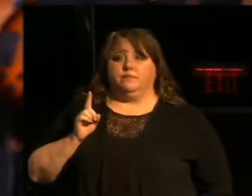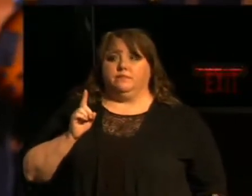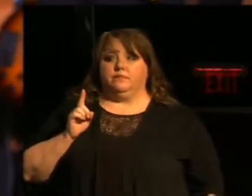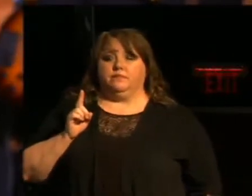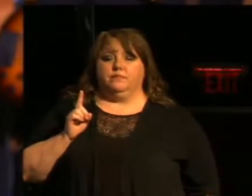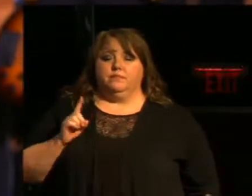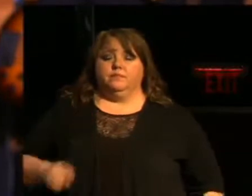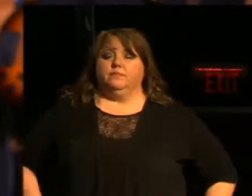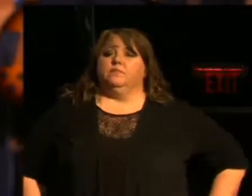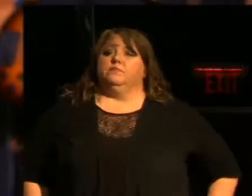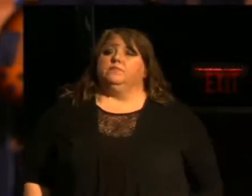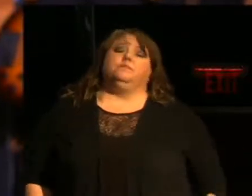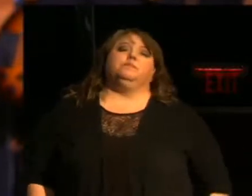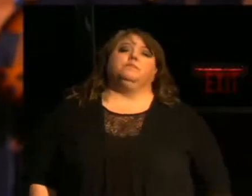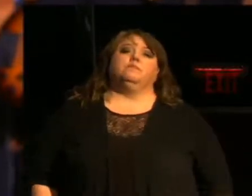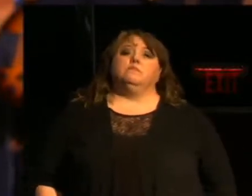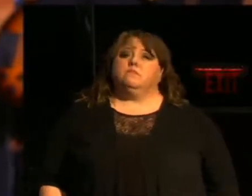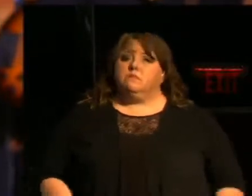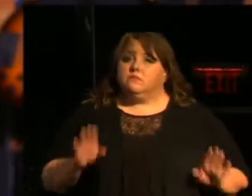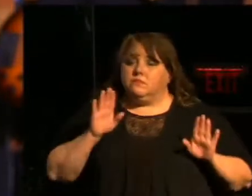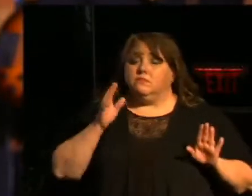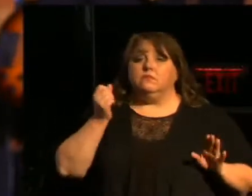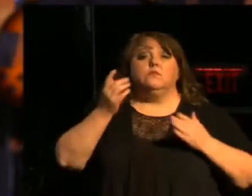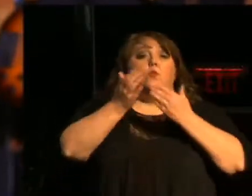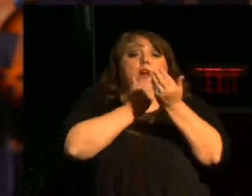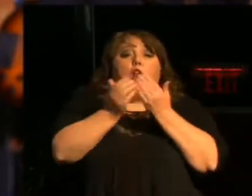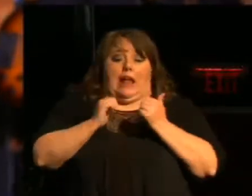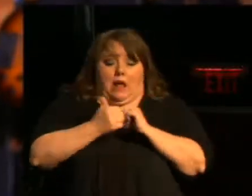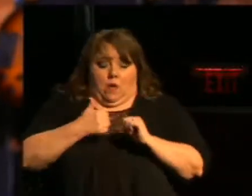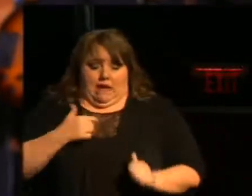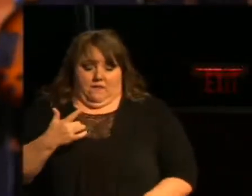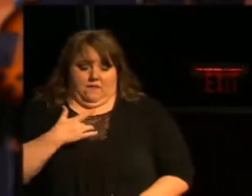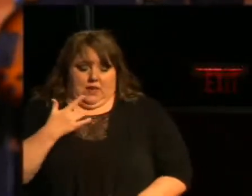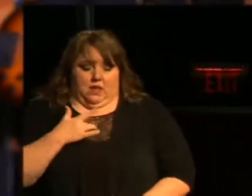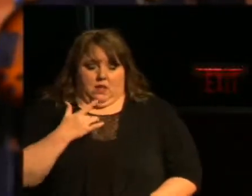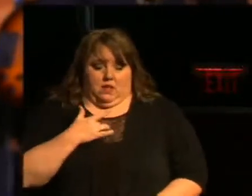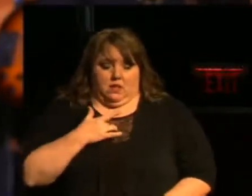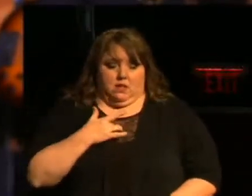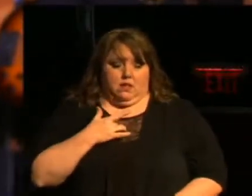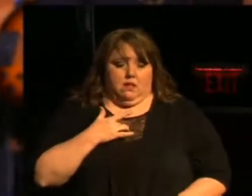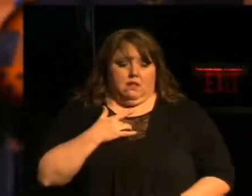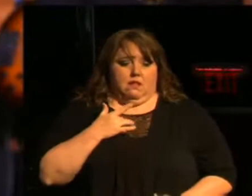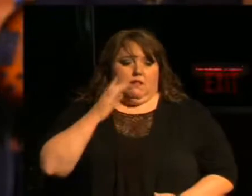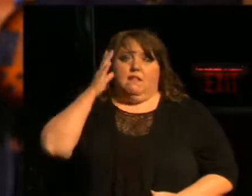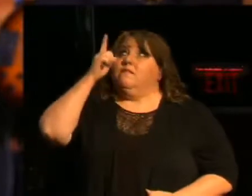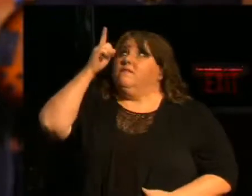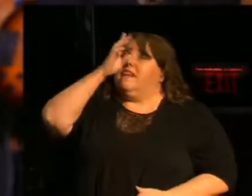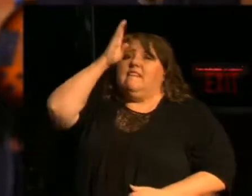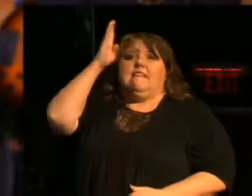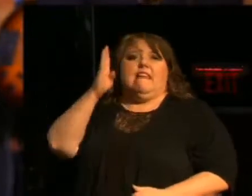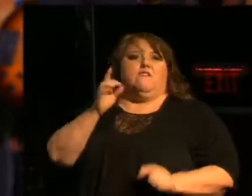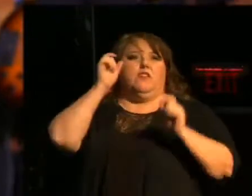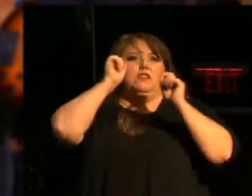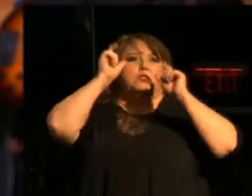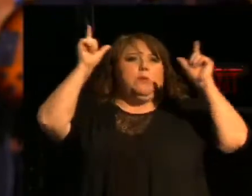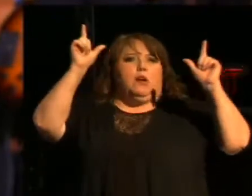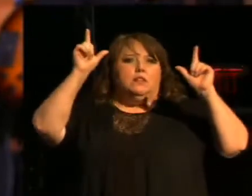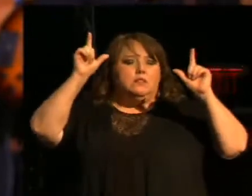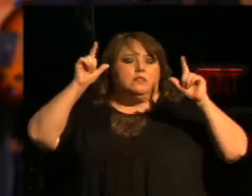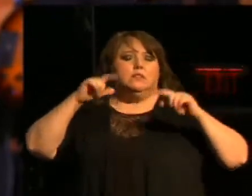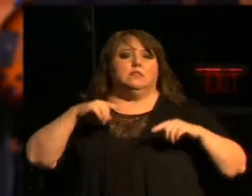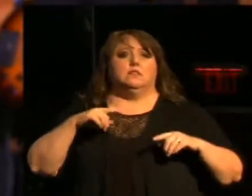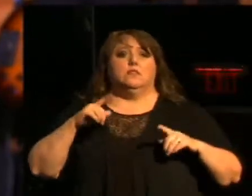Just because we all don't agree doesn't make us any less of a patriot. Did you know that you can love each other and